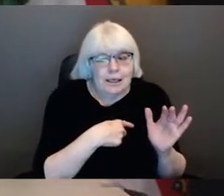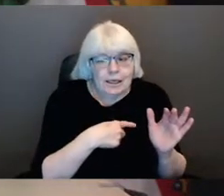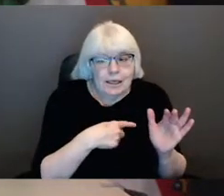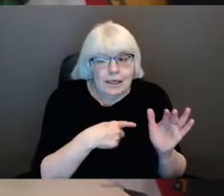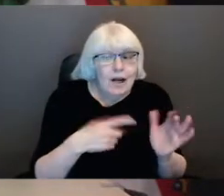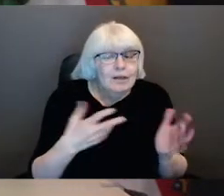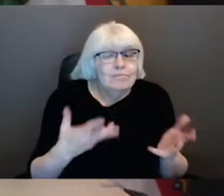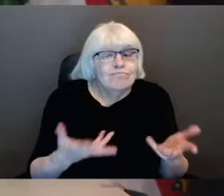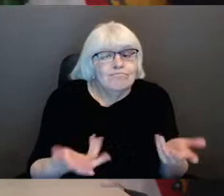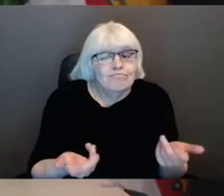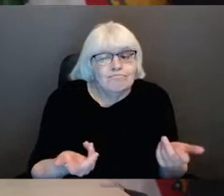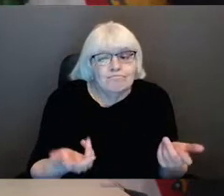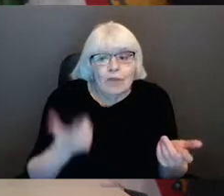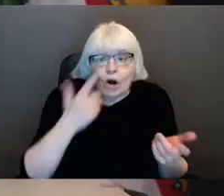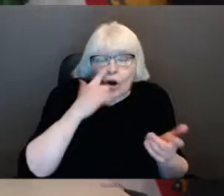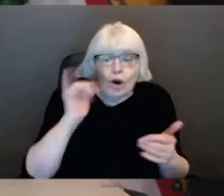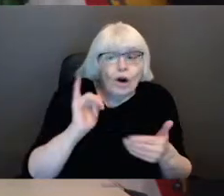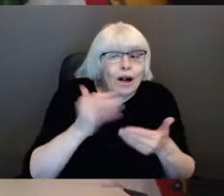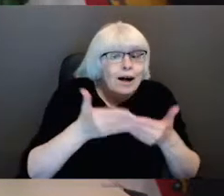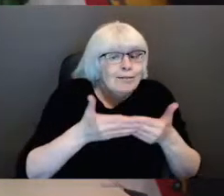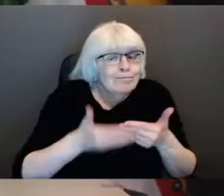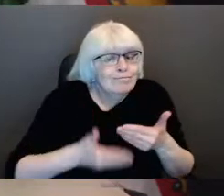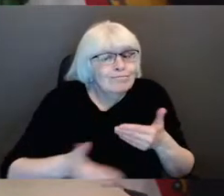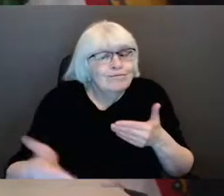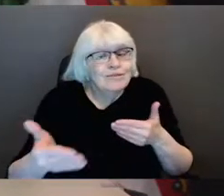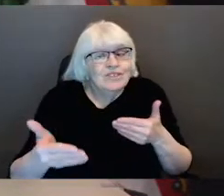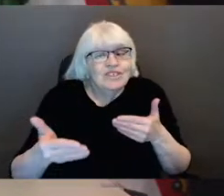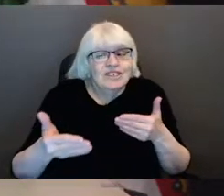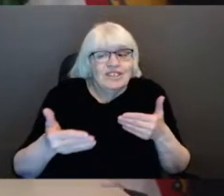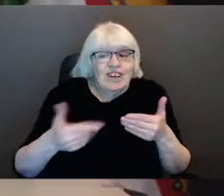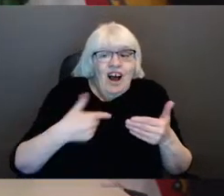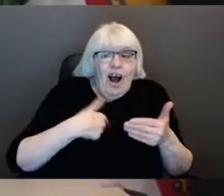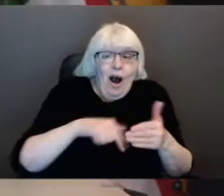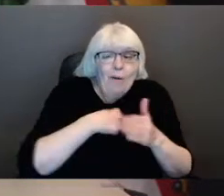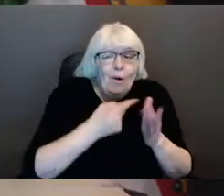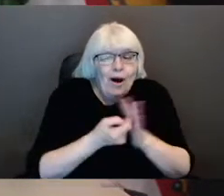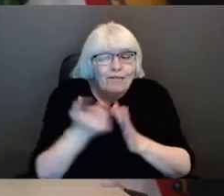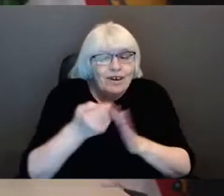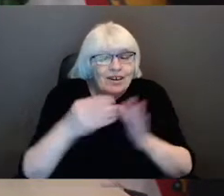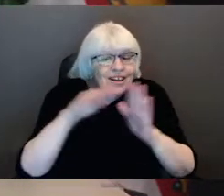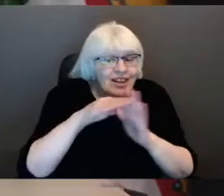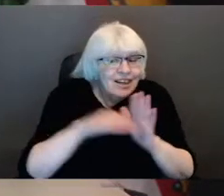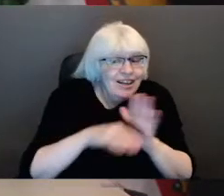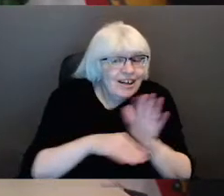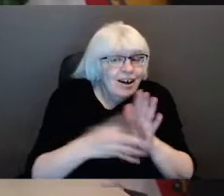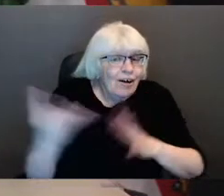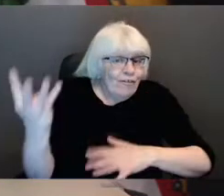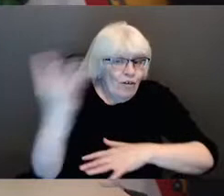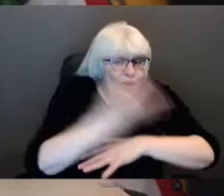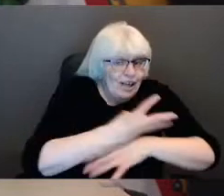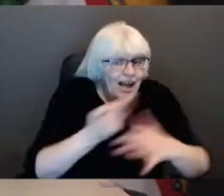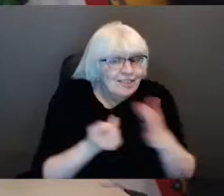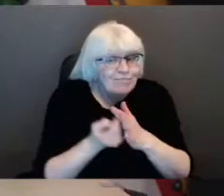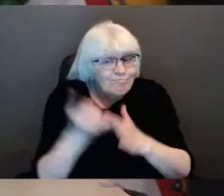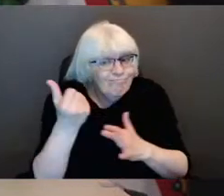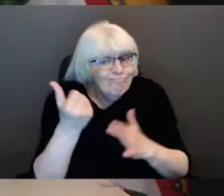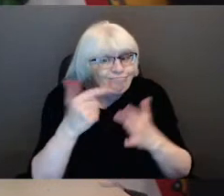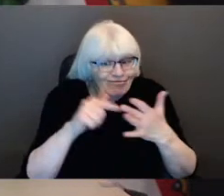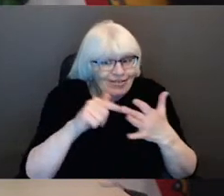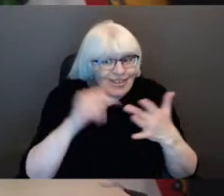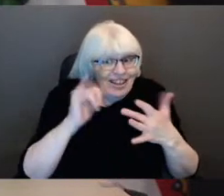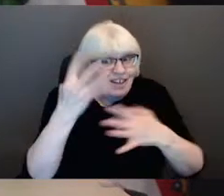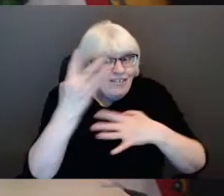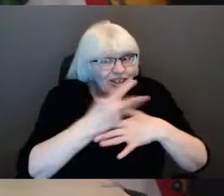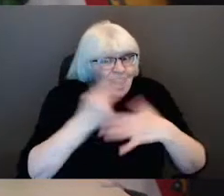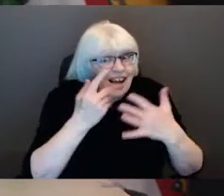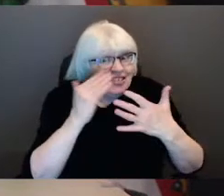would be talking about things like ending the 4-day isolation for those coming across or coming into our province.